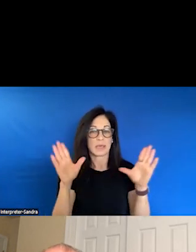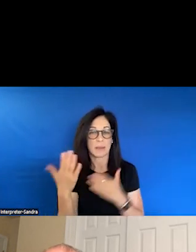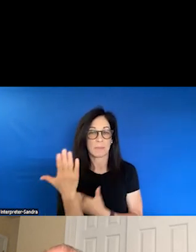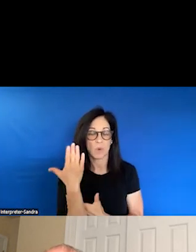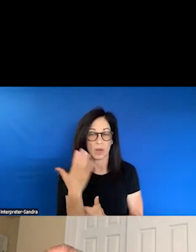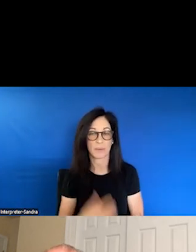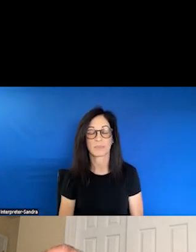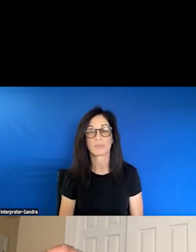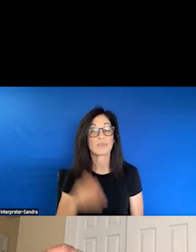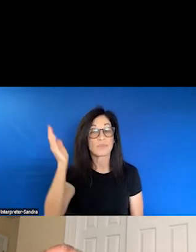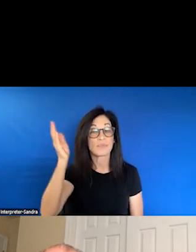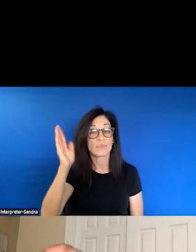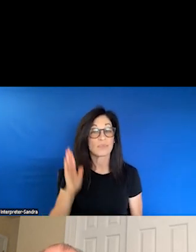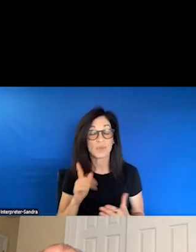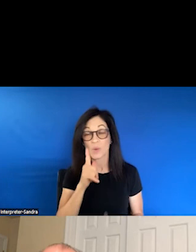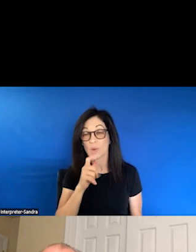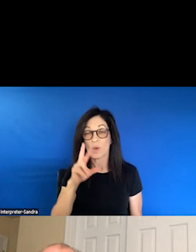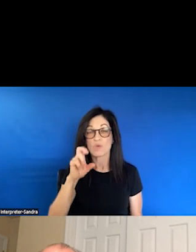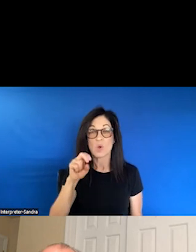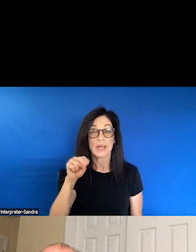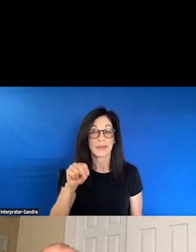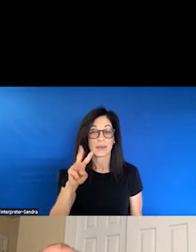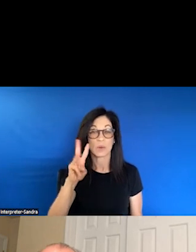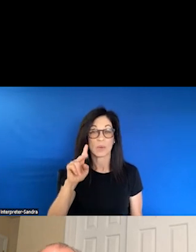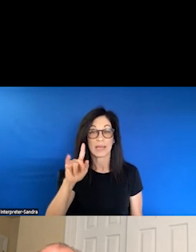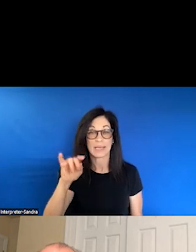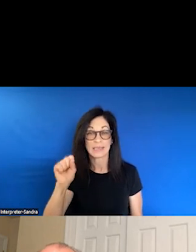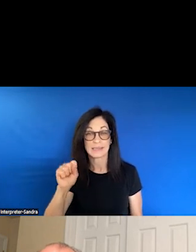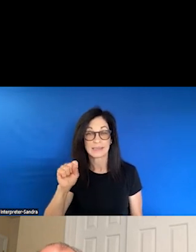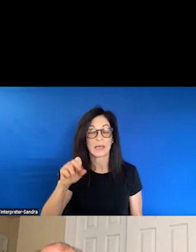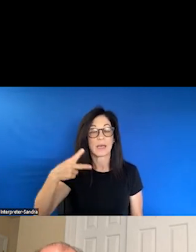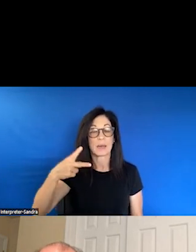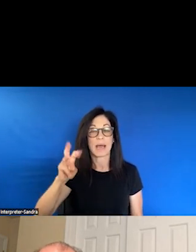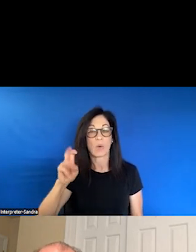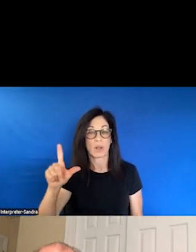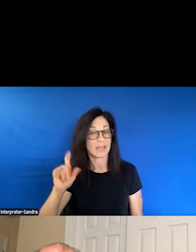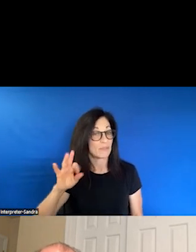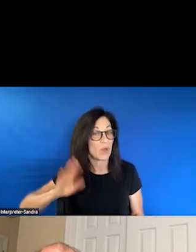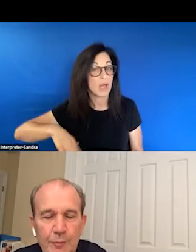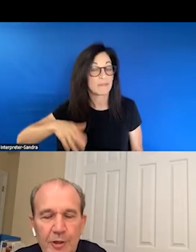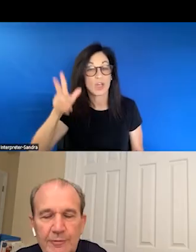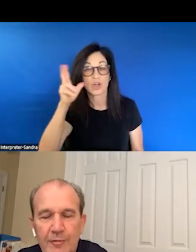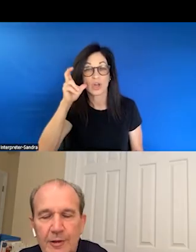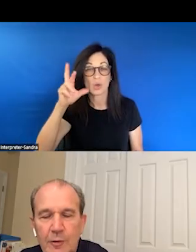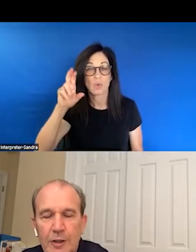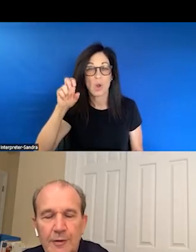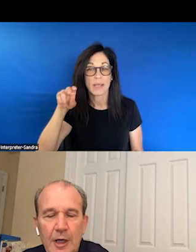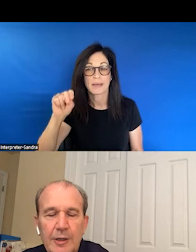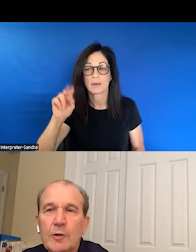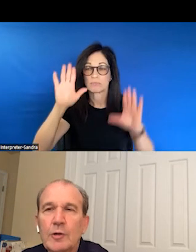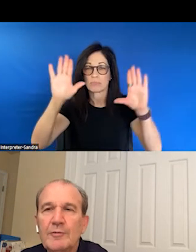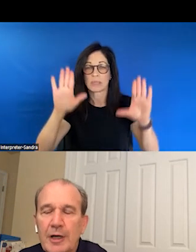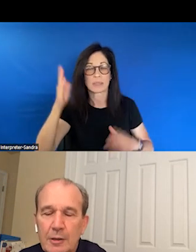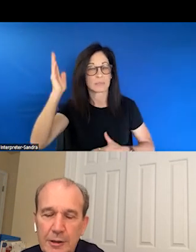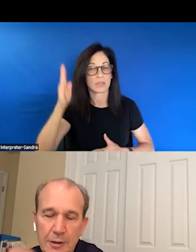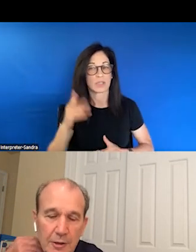the speaker was Rowan Willis Powell. If you haven't heard Rowan, she's a fantastic speaker. She was previously with On